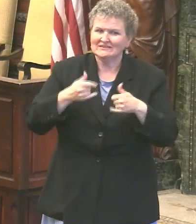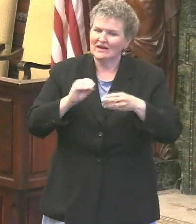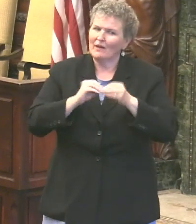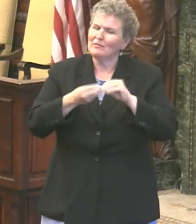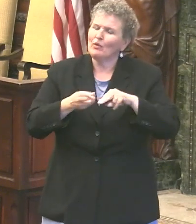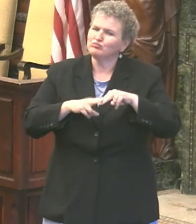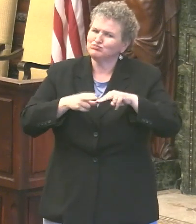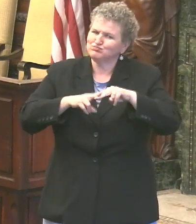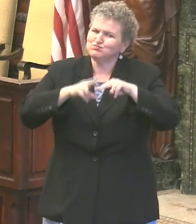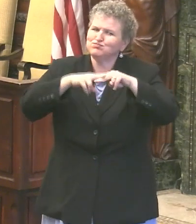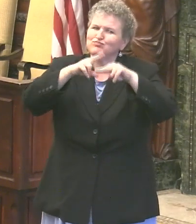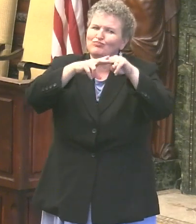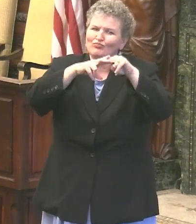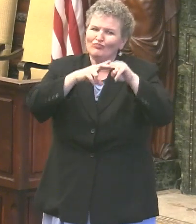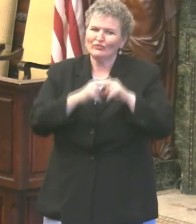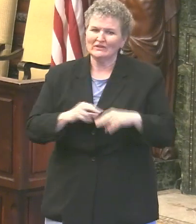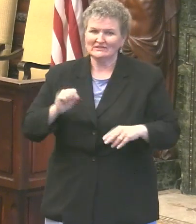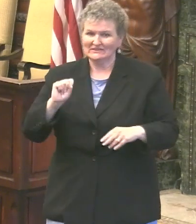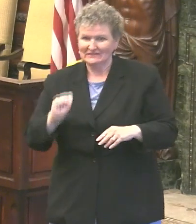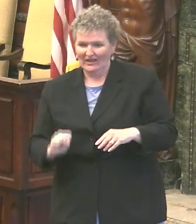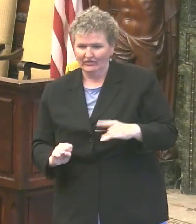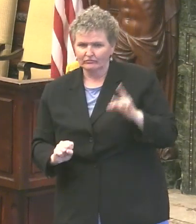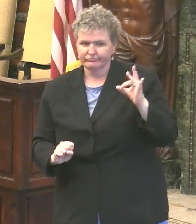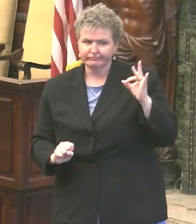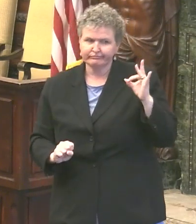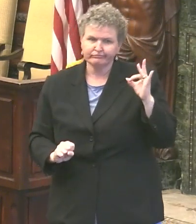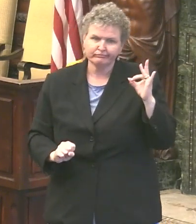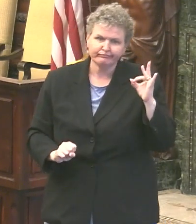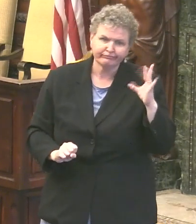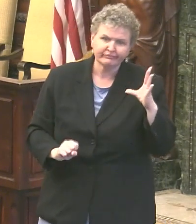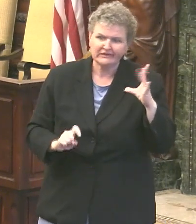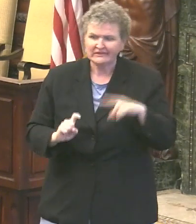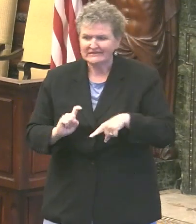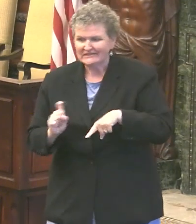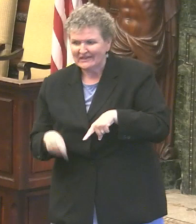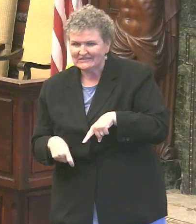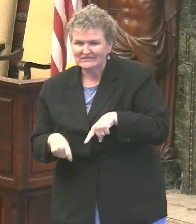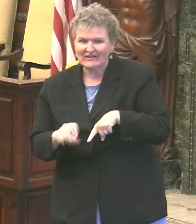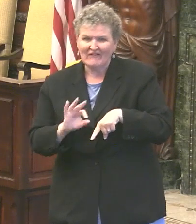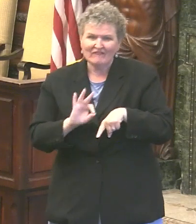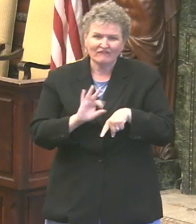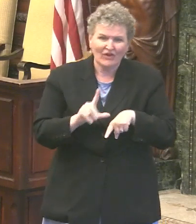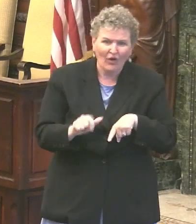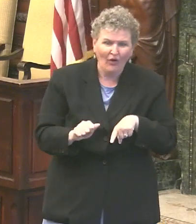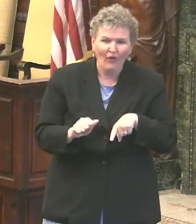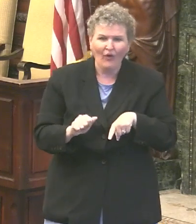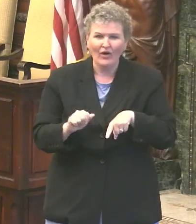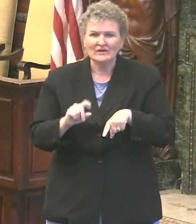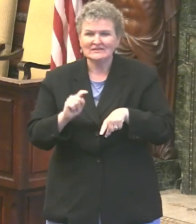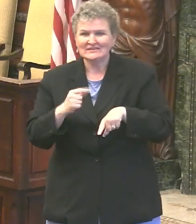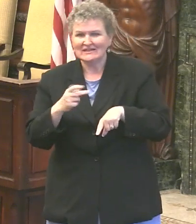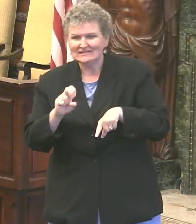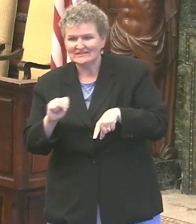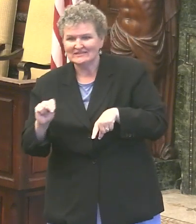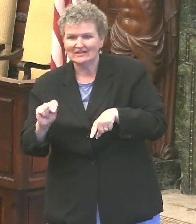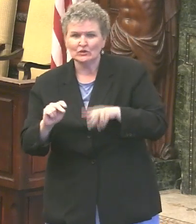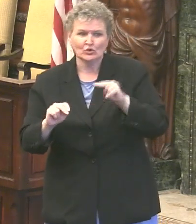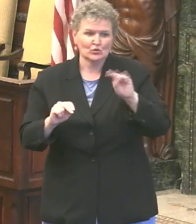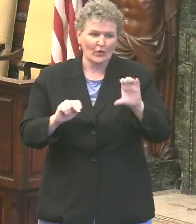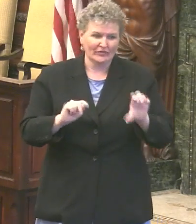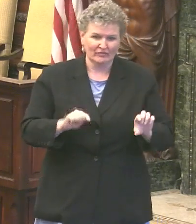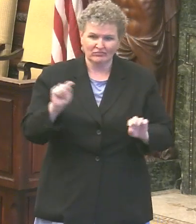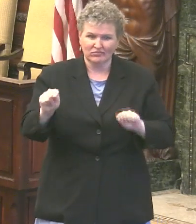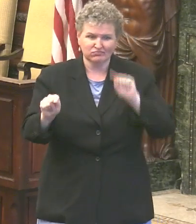seeing high rates throughout the South, from Florida to Texas, from the Gulf of Mexico up to around Tennessee and North Carolina.